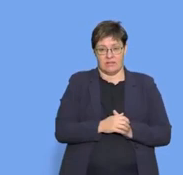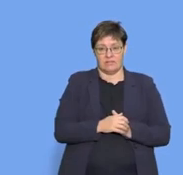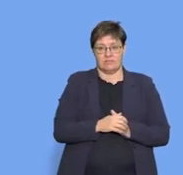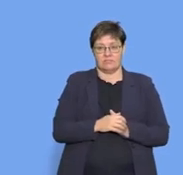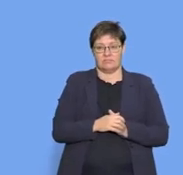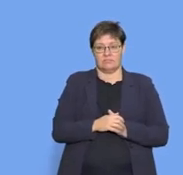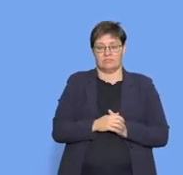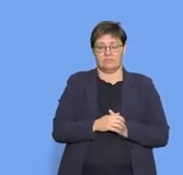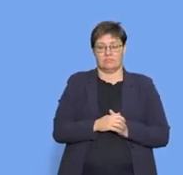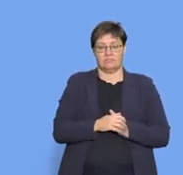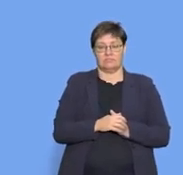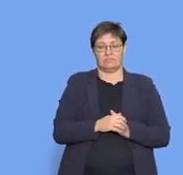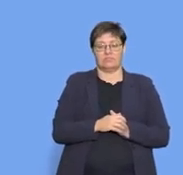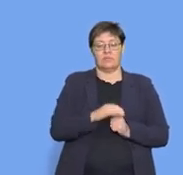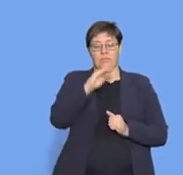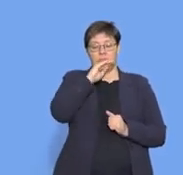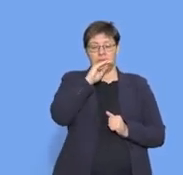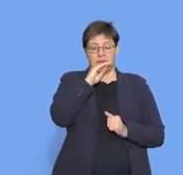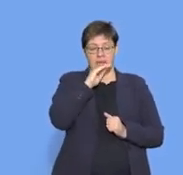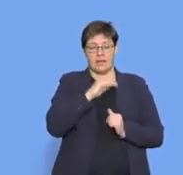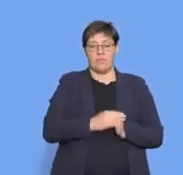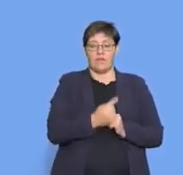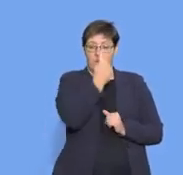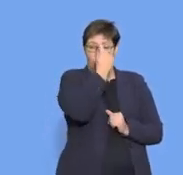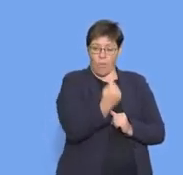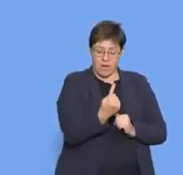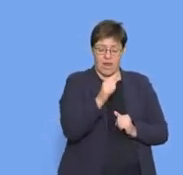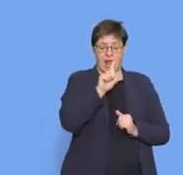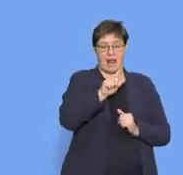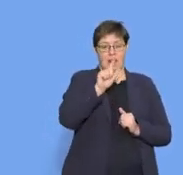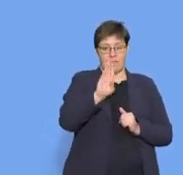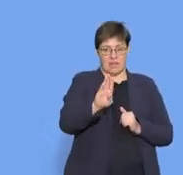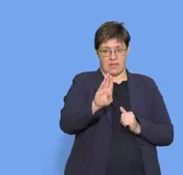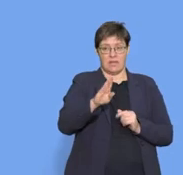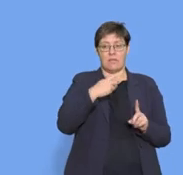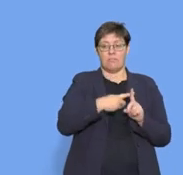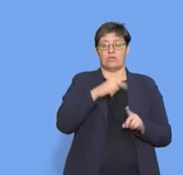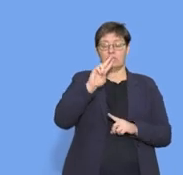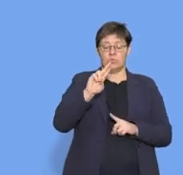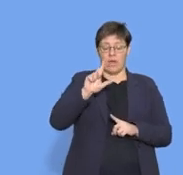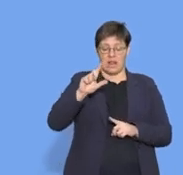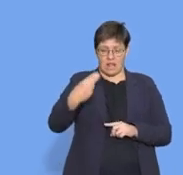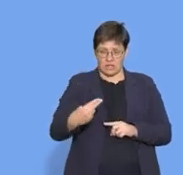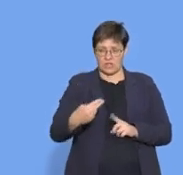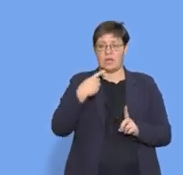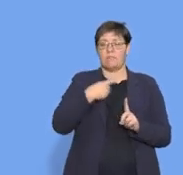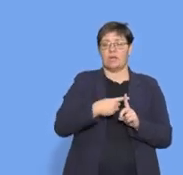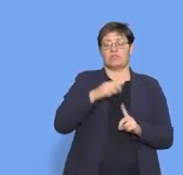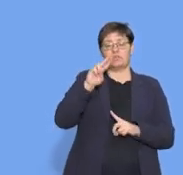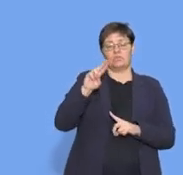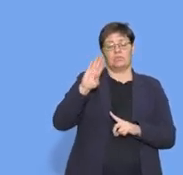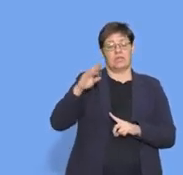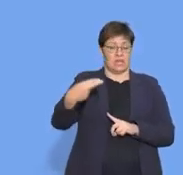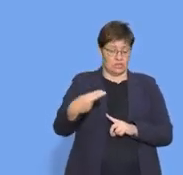and the length. So that means I'm going to have one less breadth times